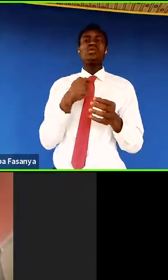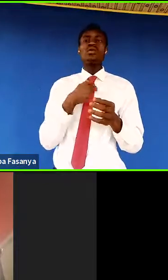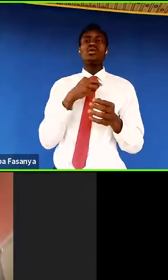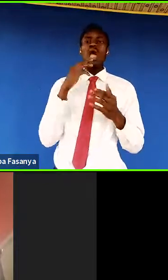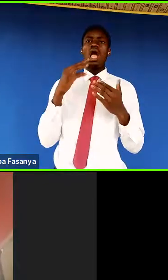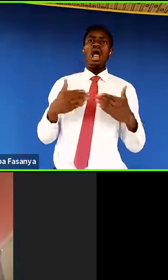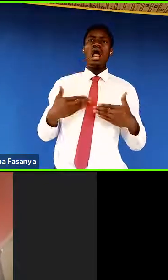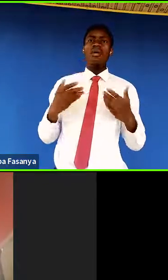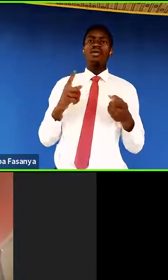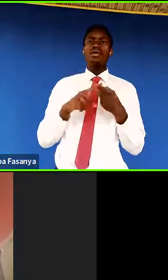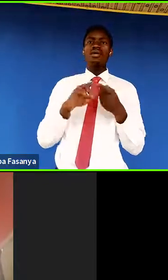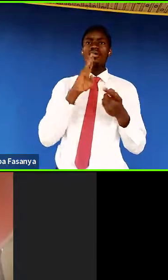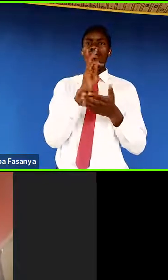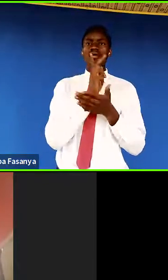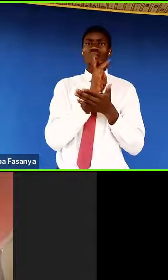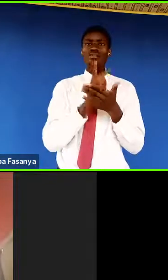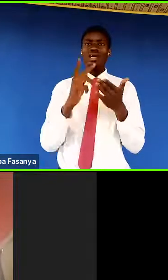of